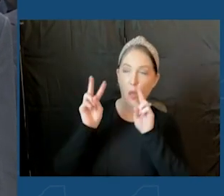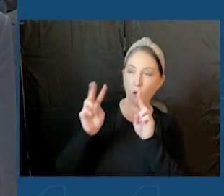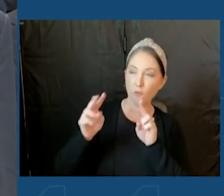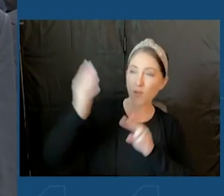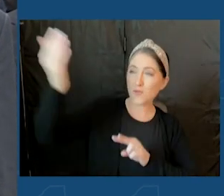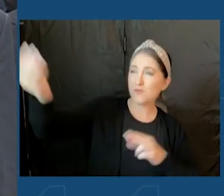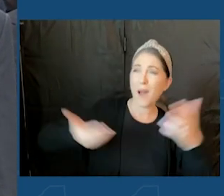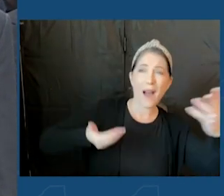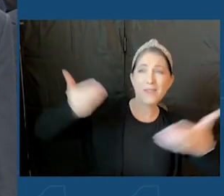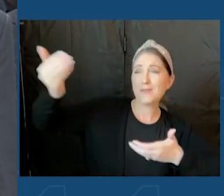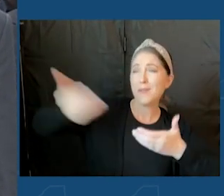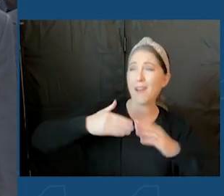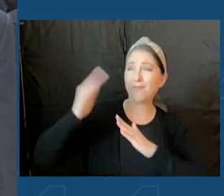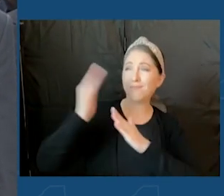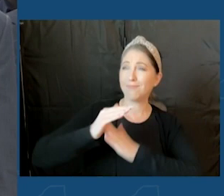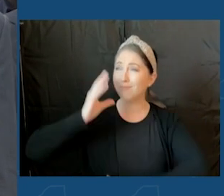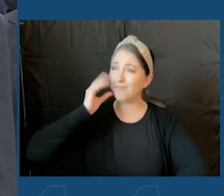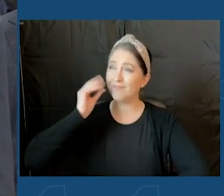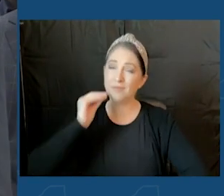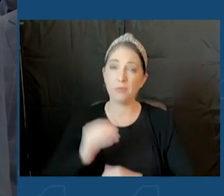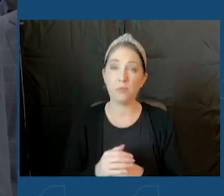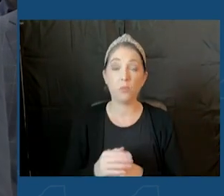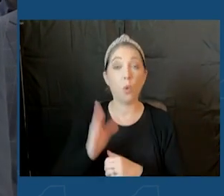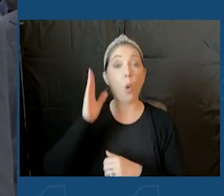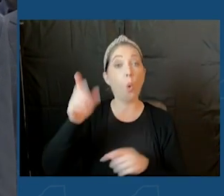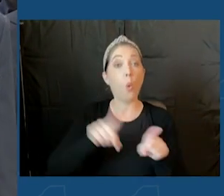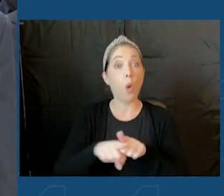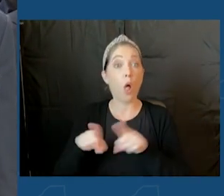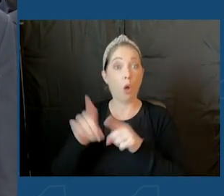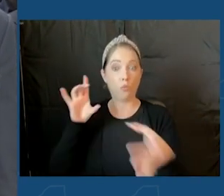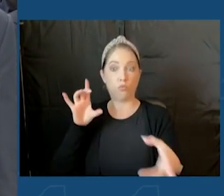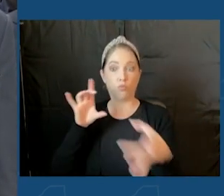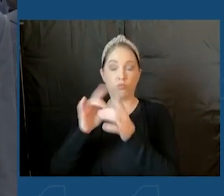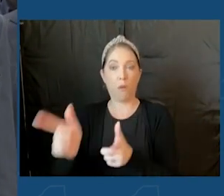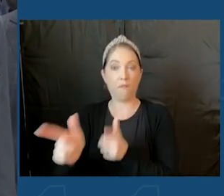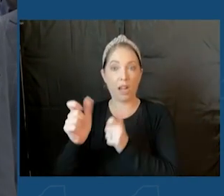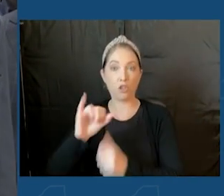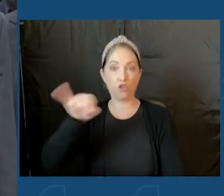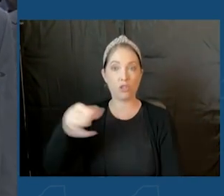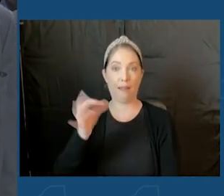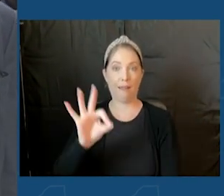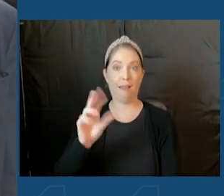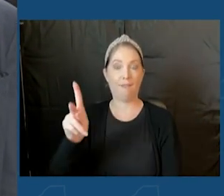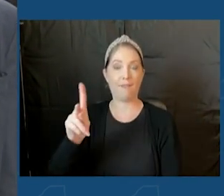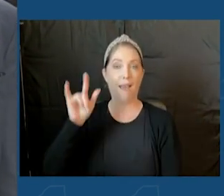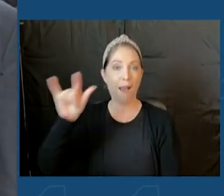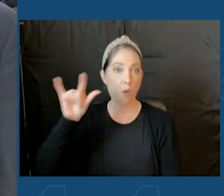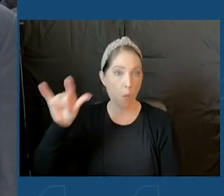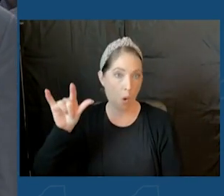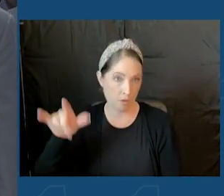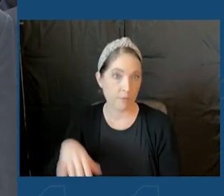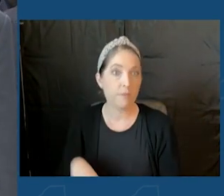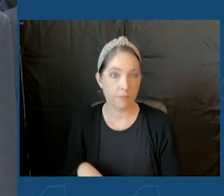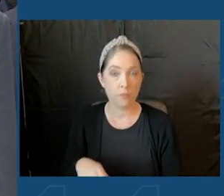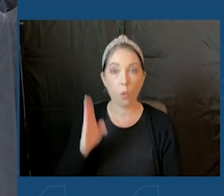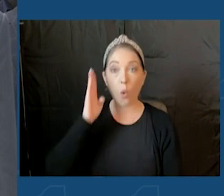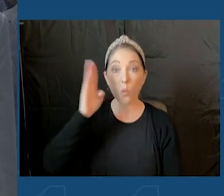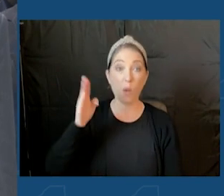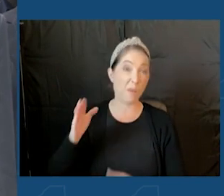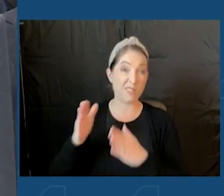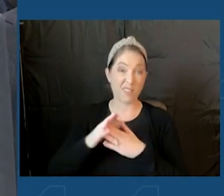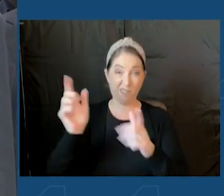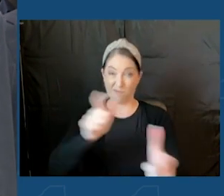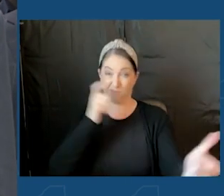It'll also create a faster connection to JFK Airport. And this is such a huge win. It'll be the largest terminal, rail terminal built in